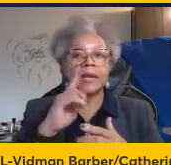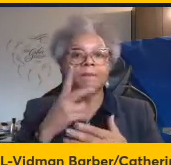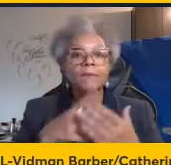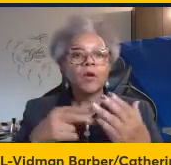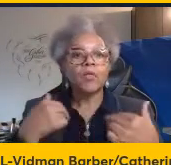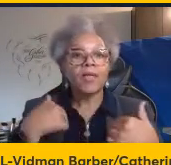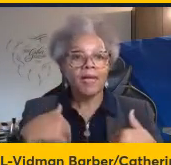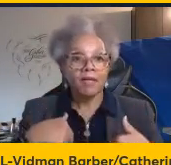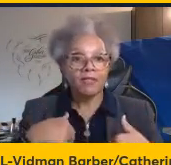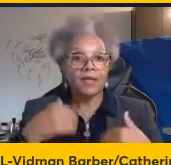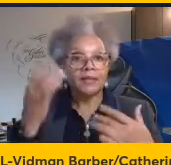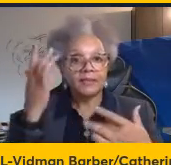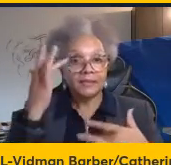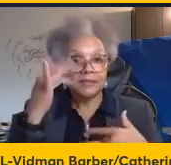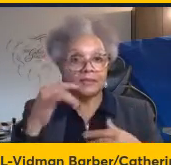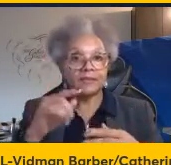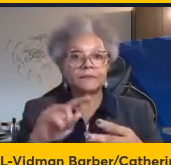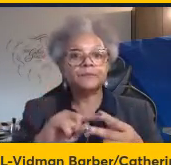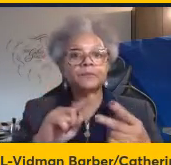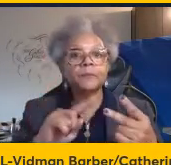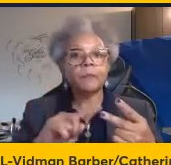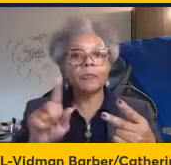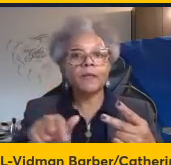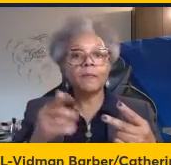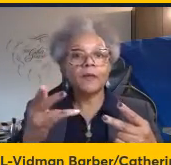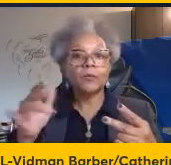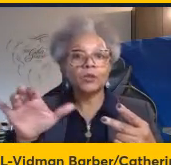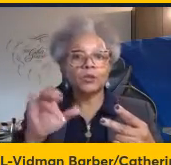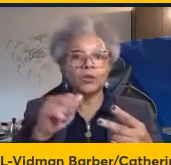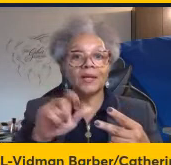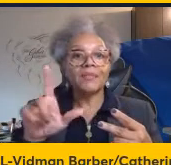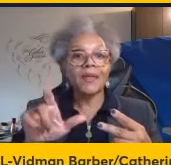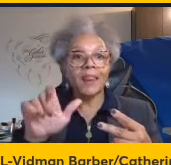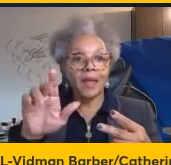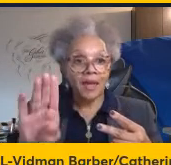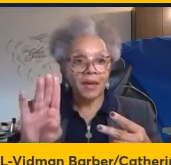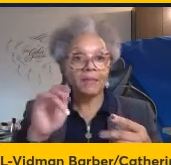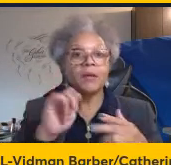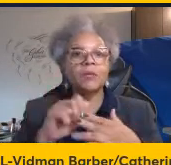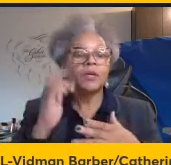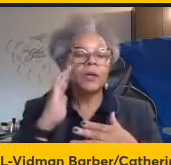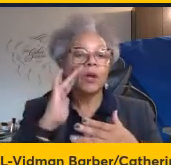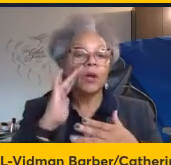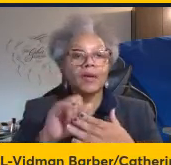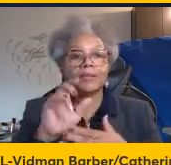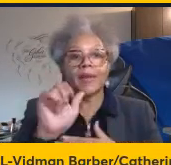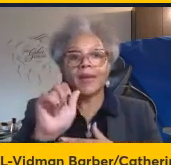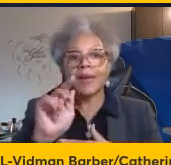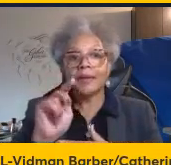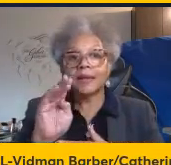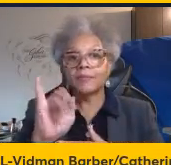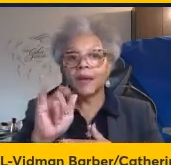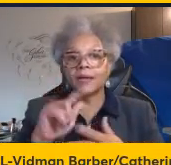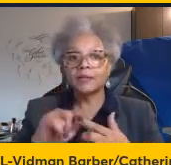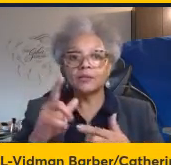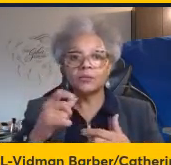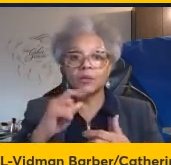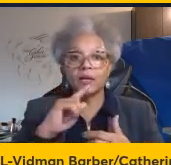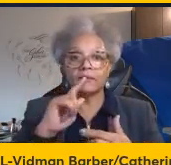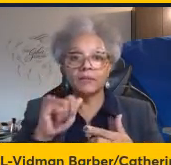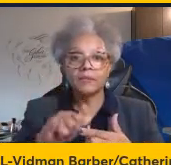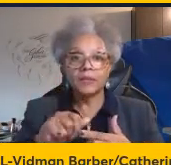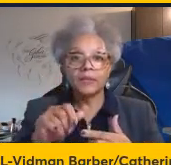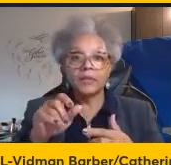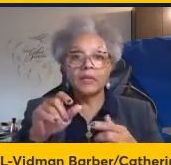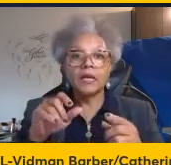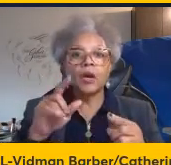age. The other thing that we're doing in our laboratory is now that we know that these antibodies are being secreted, of course, the B cells have to be there. And we want to know what is the function